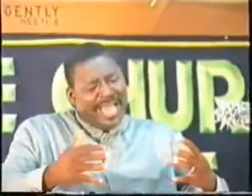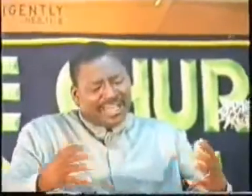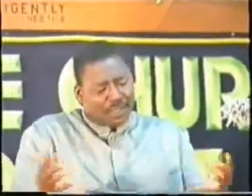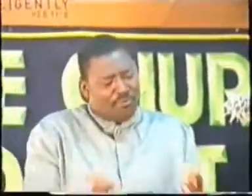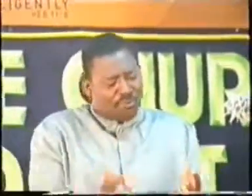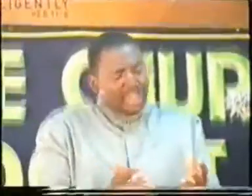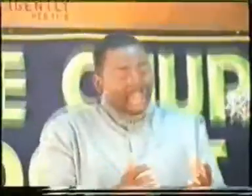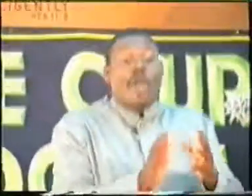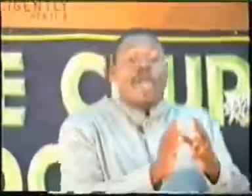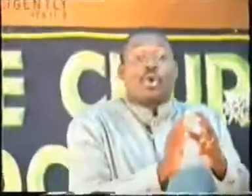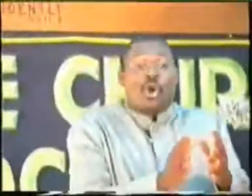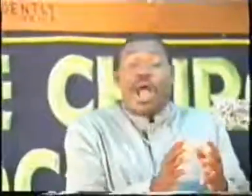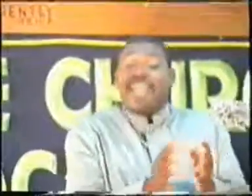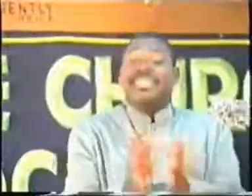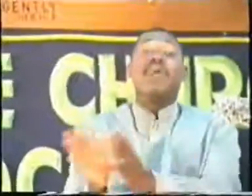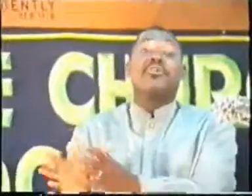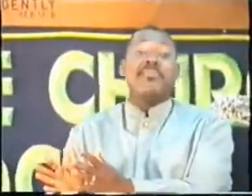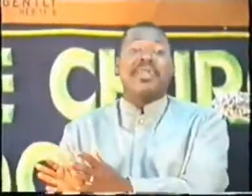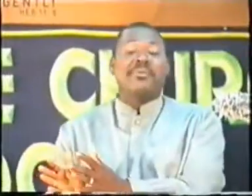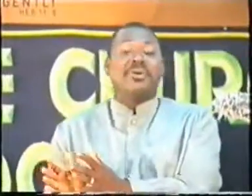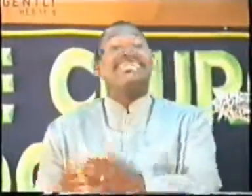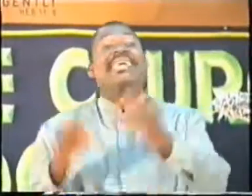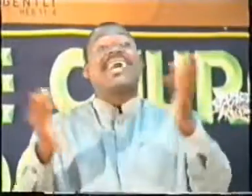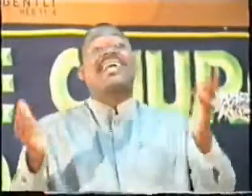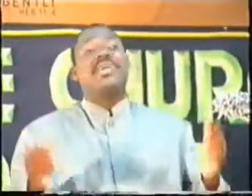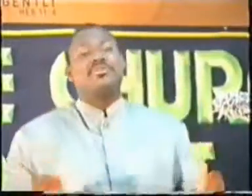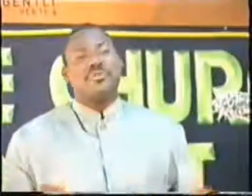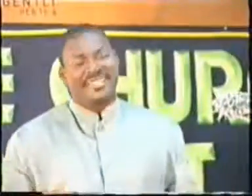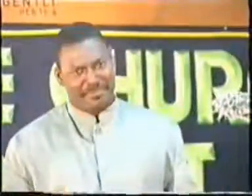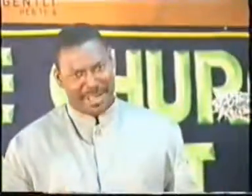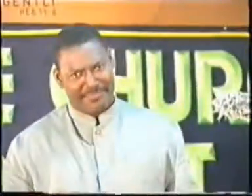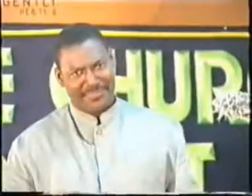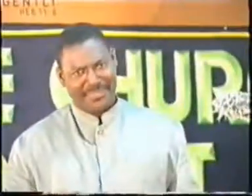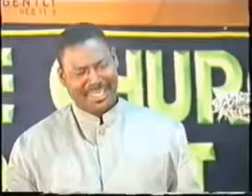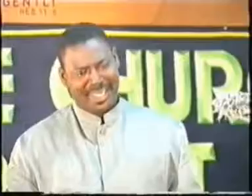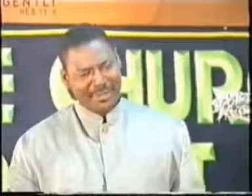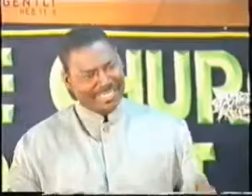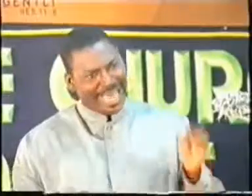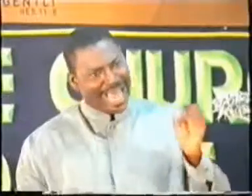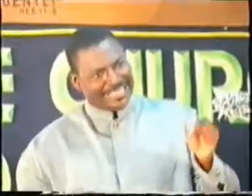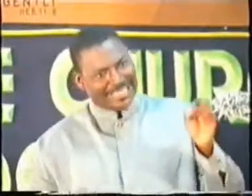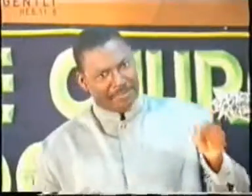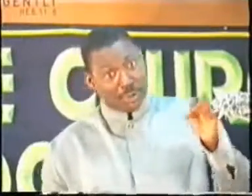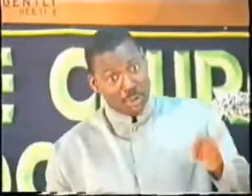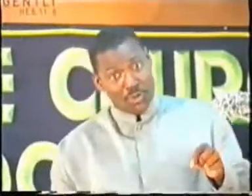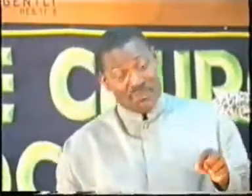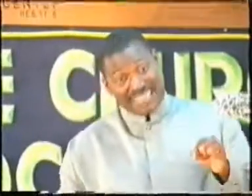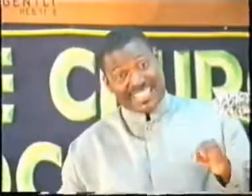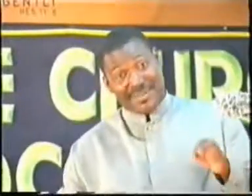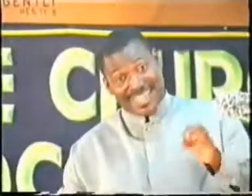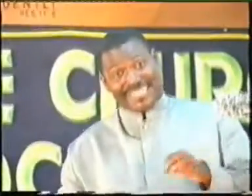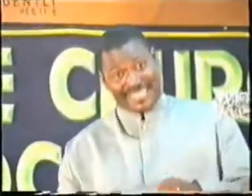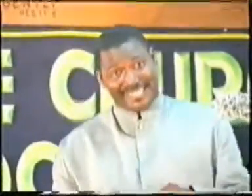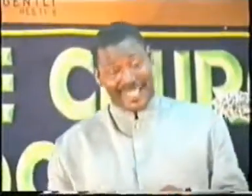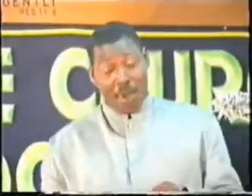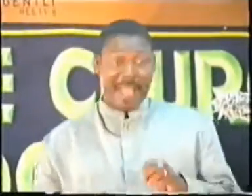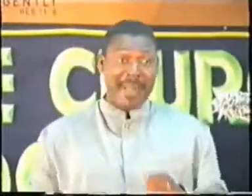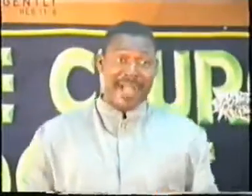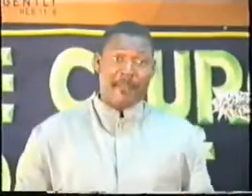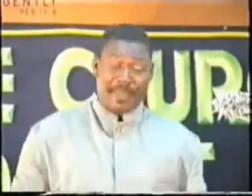bet me a year Christ of war, I would crow and answer a crabby aremono. You need Kaka Jesus who was some pa. You know, Acts chapter 2, verse number